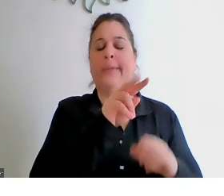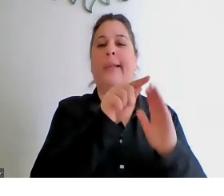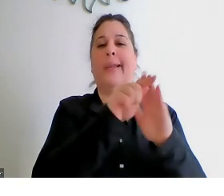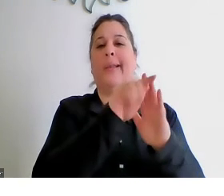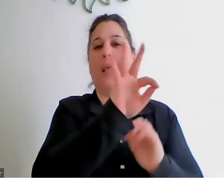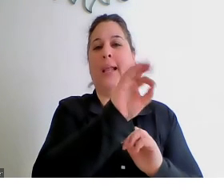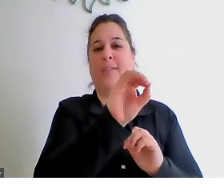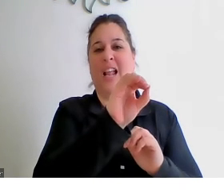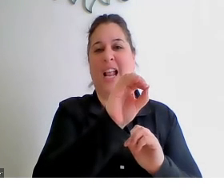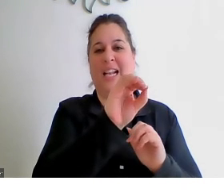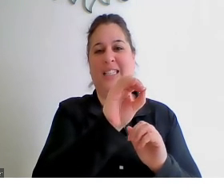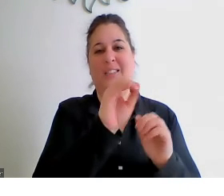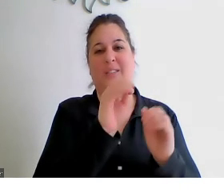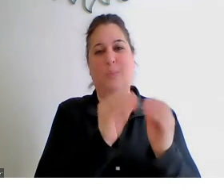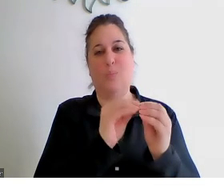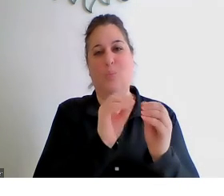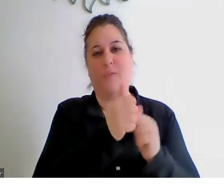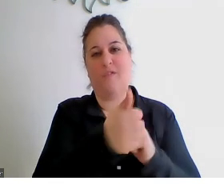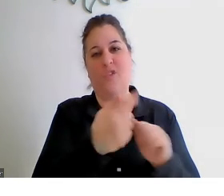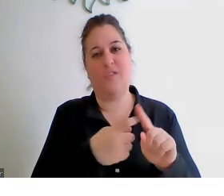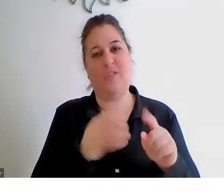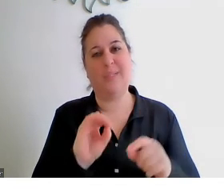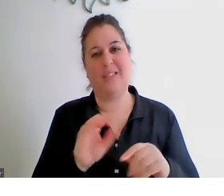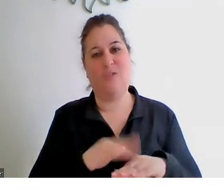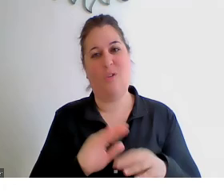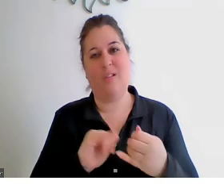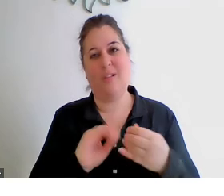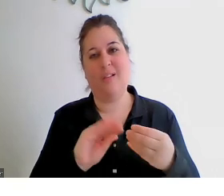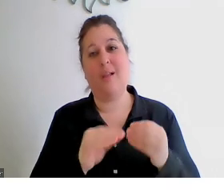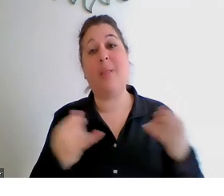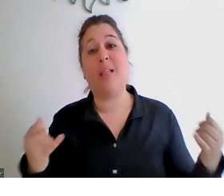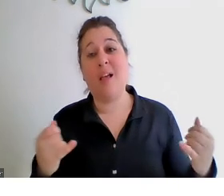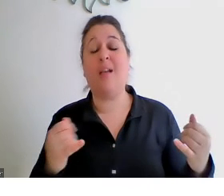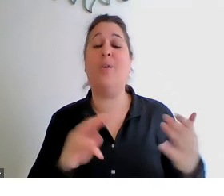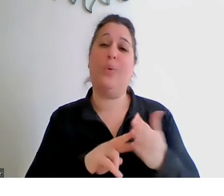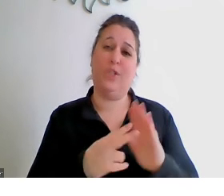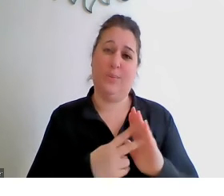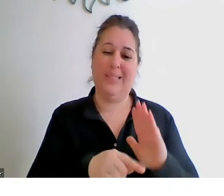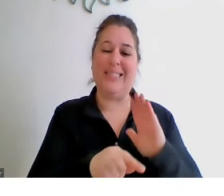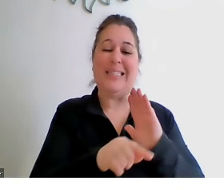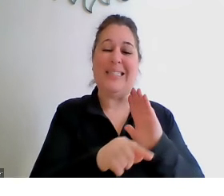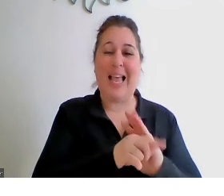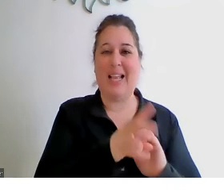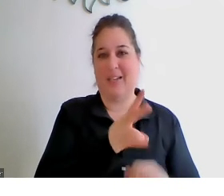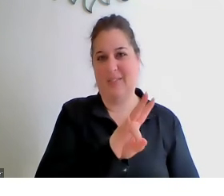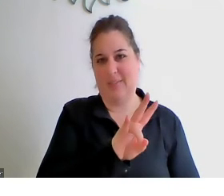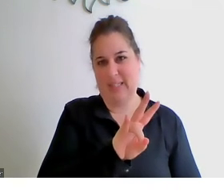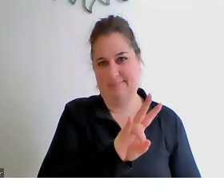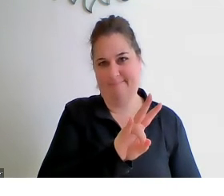further number. Negative 90 is further away, so my answer is negative 17.